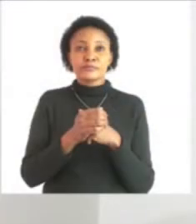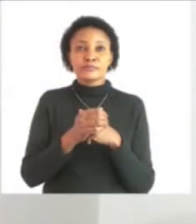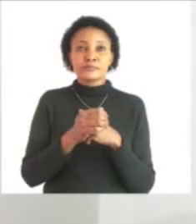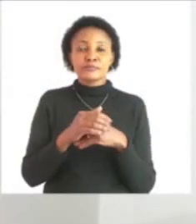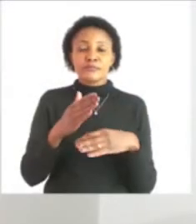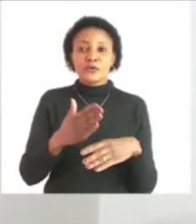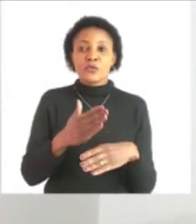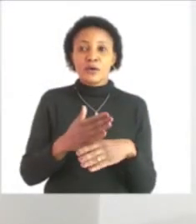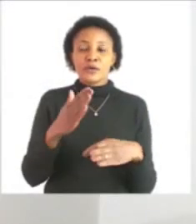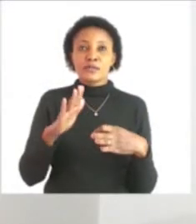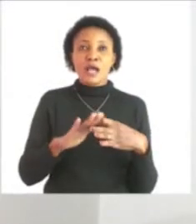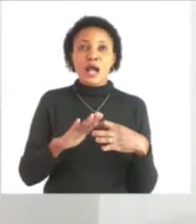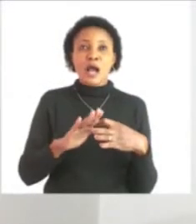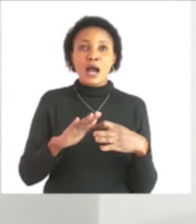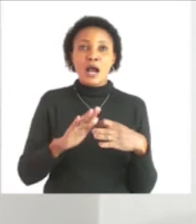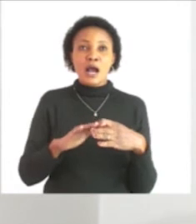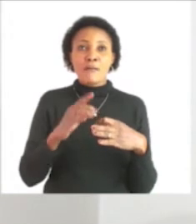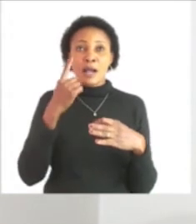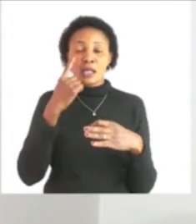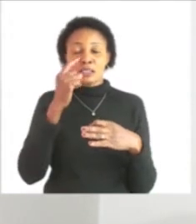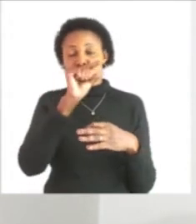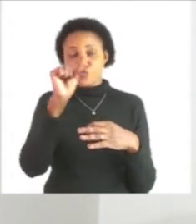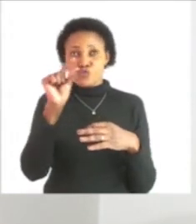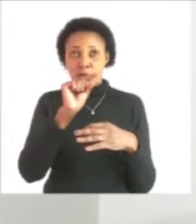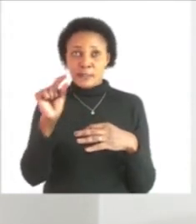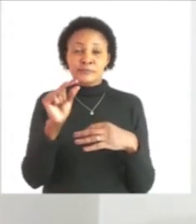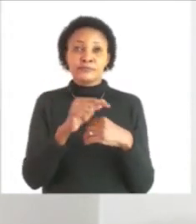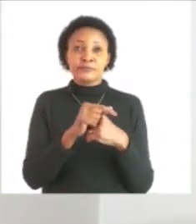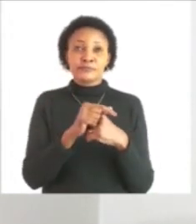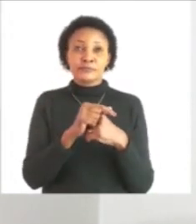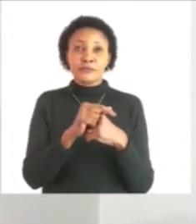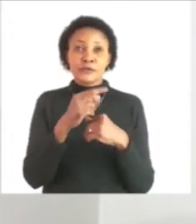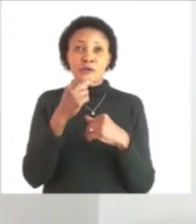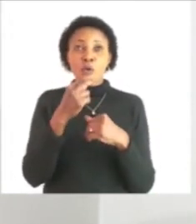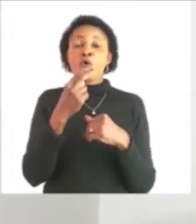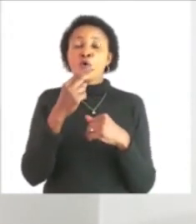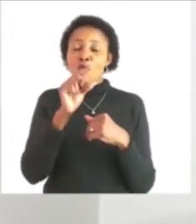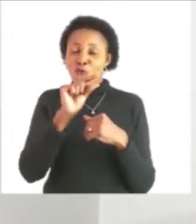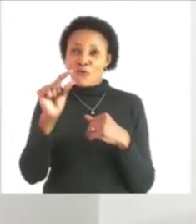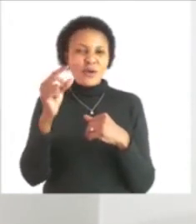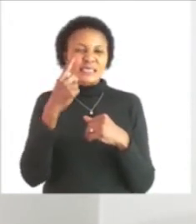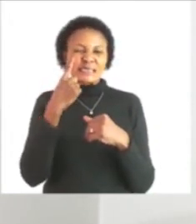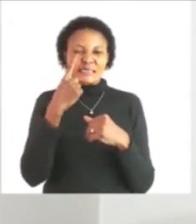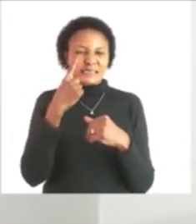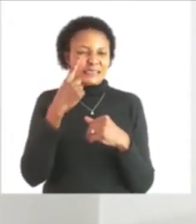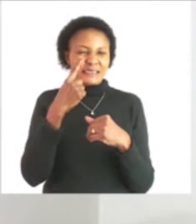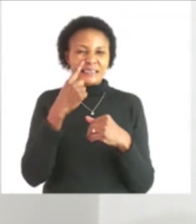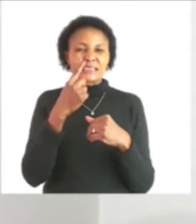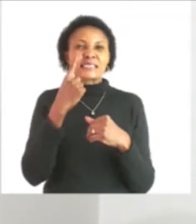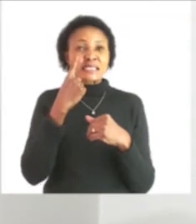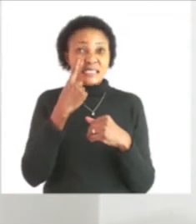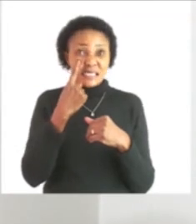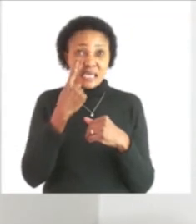This lesson is all about sight words. Sight words are words that you cannot sound, you just say them as you